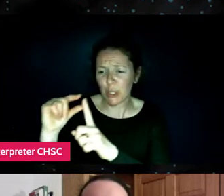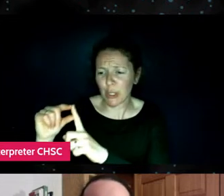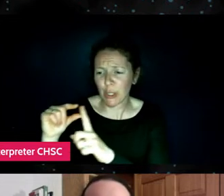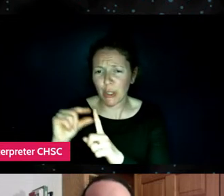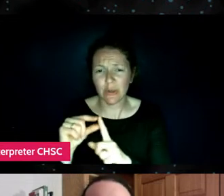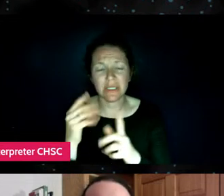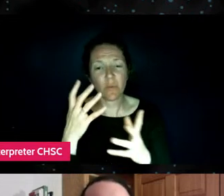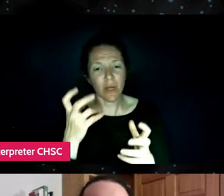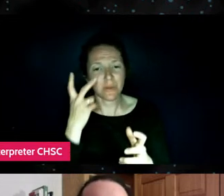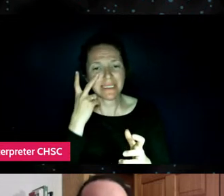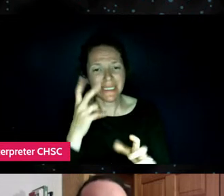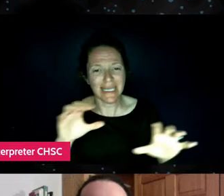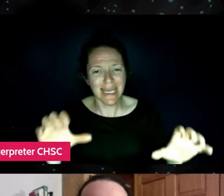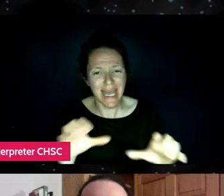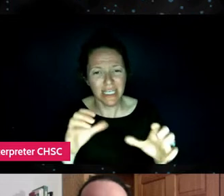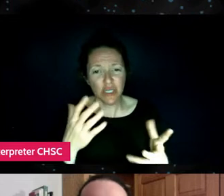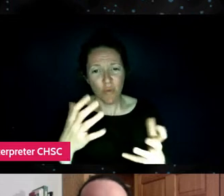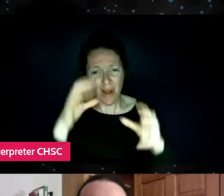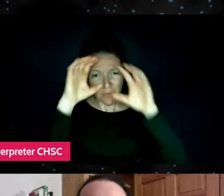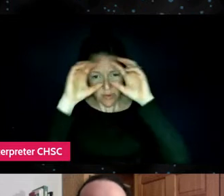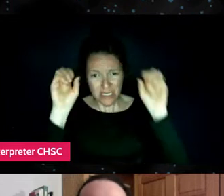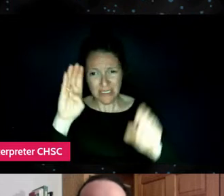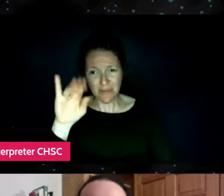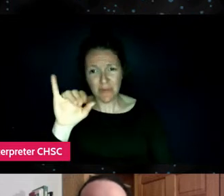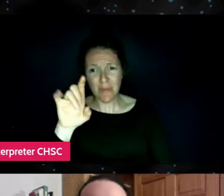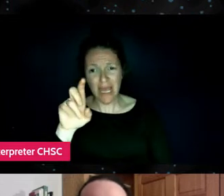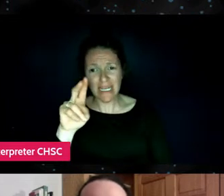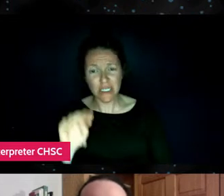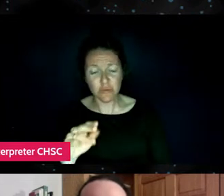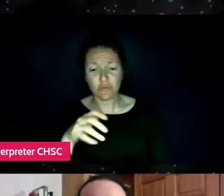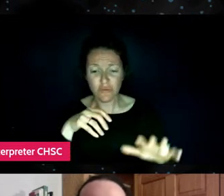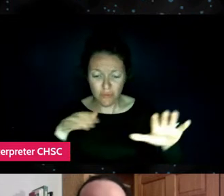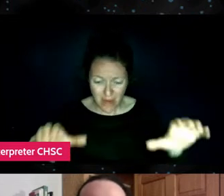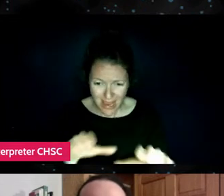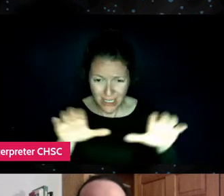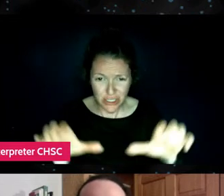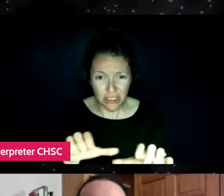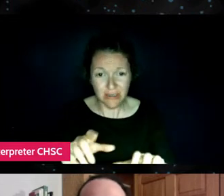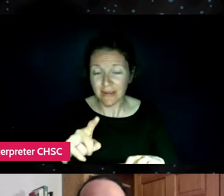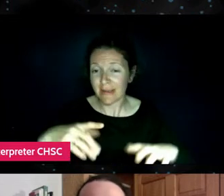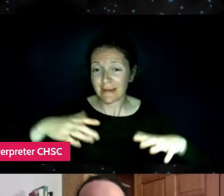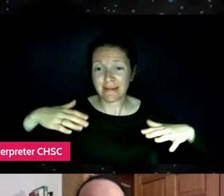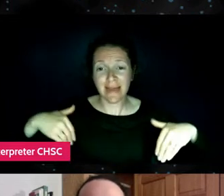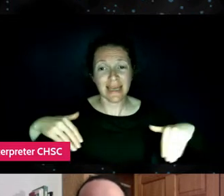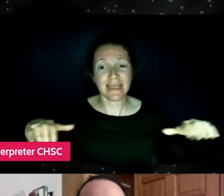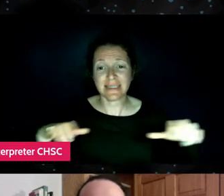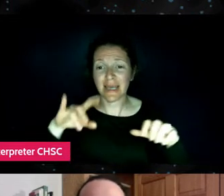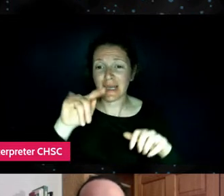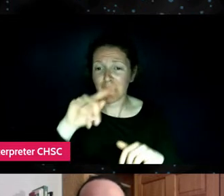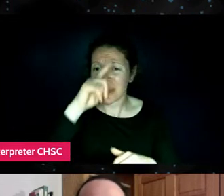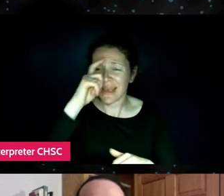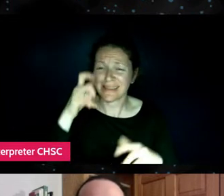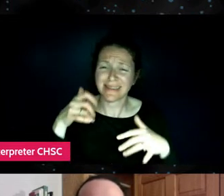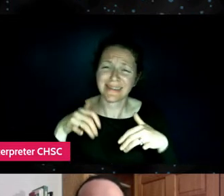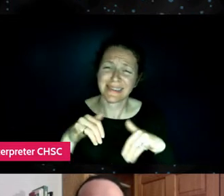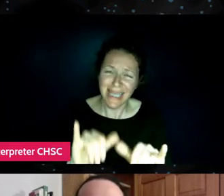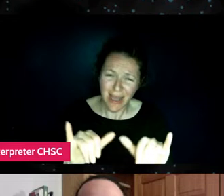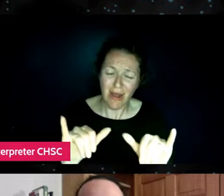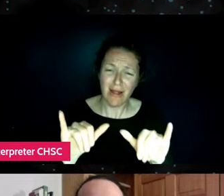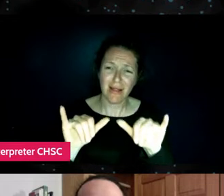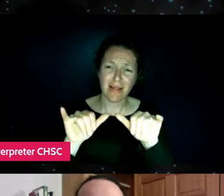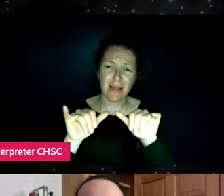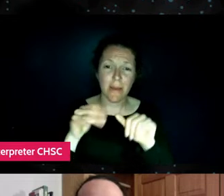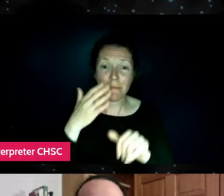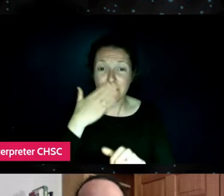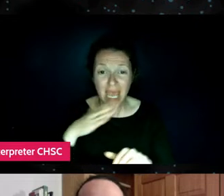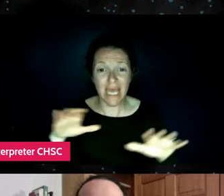this Biden administration to talk with its feet. And it hasn't done it yet, because it's still doing, there's still bad